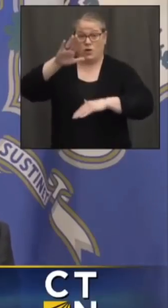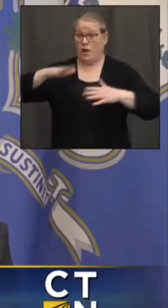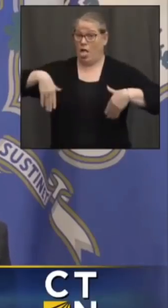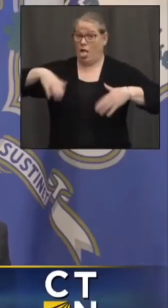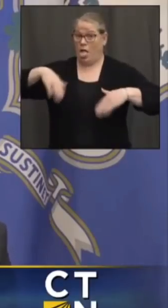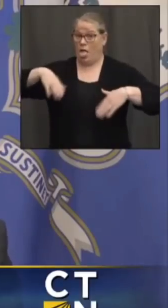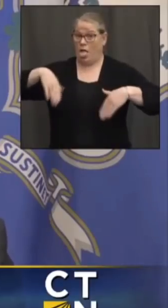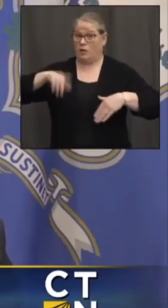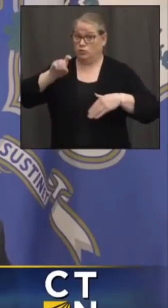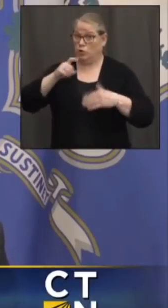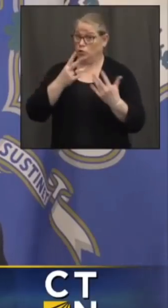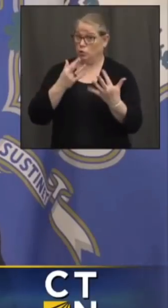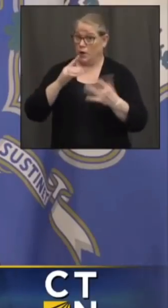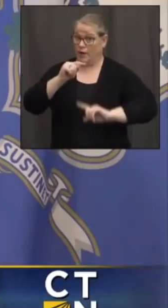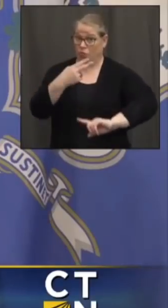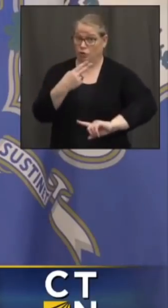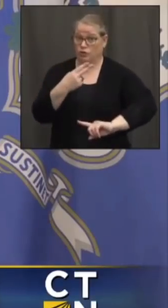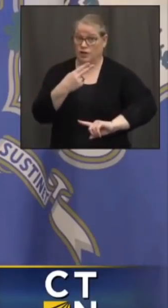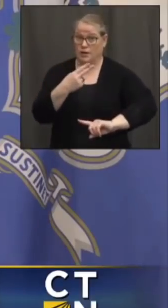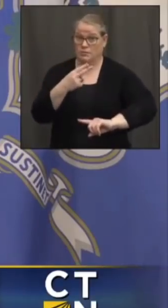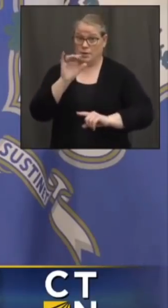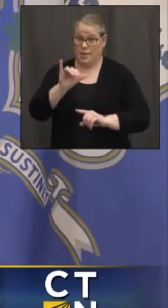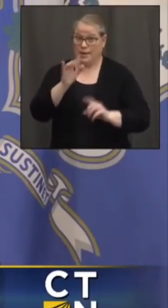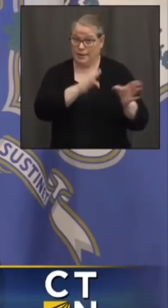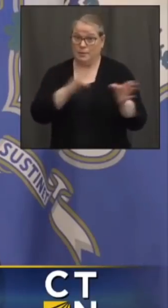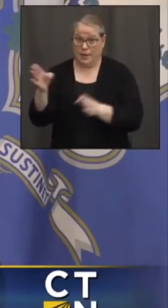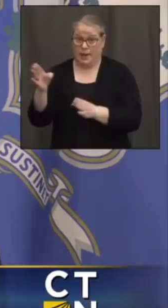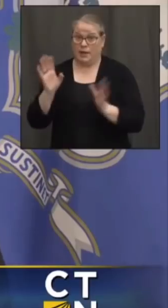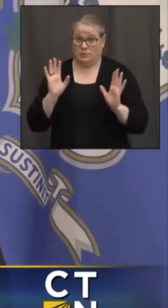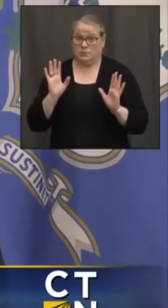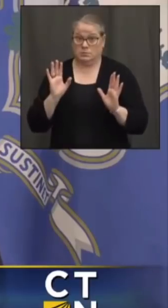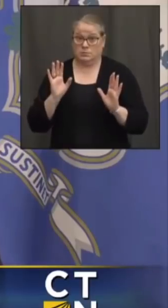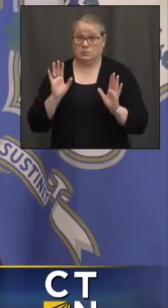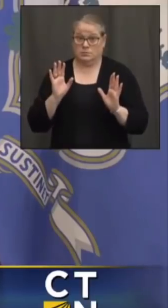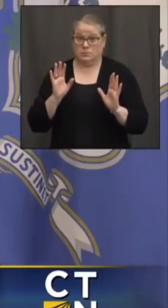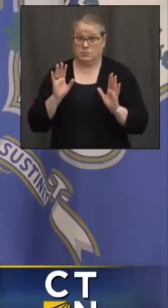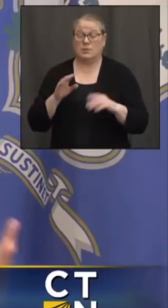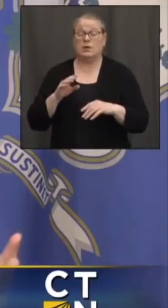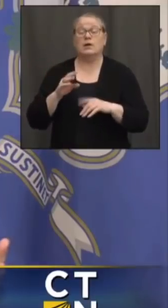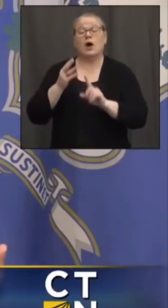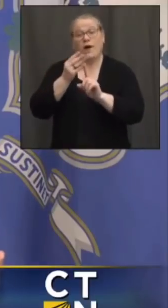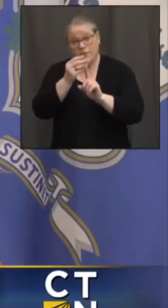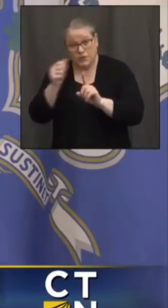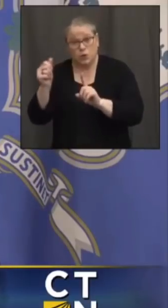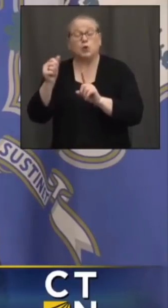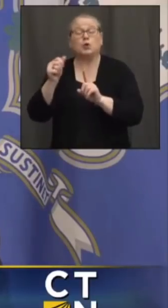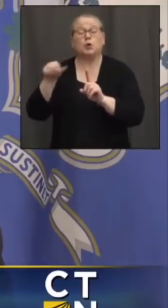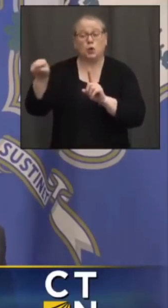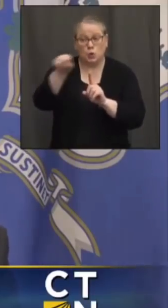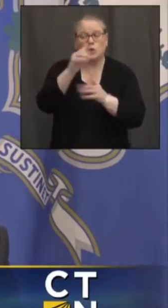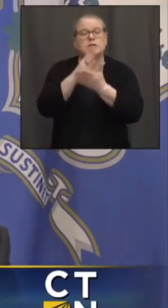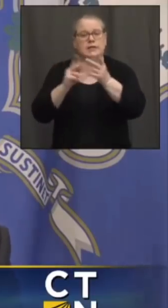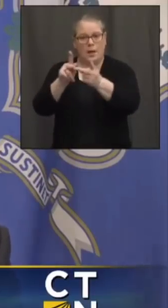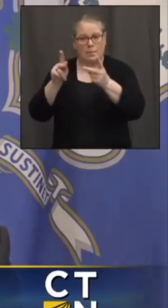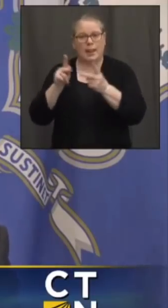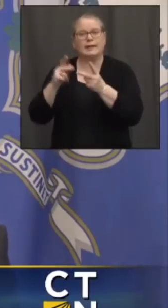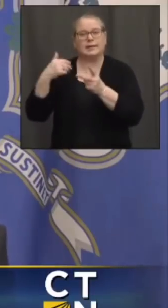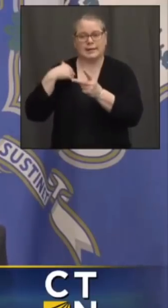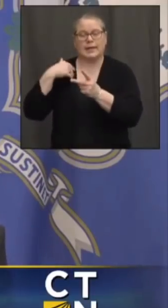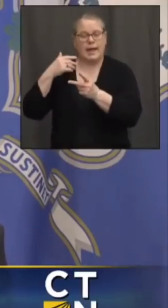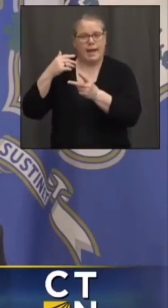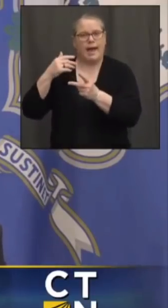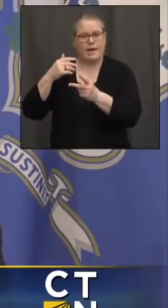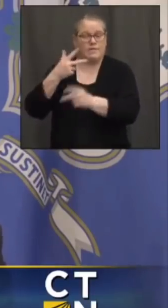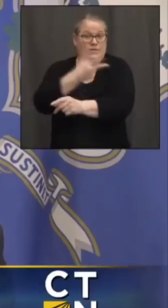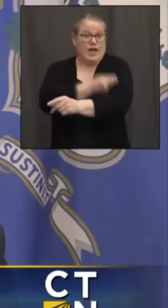until Thursday. That's what the deal is. Although, as I pointed out, Erica, there are some places where they have excess vaccines.